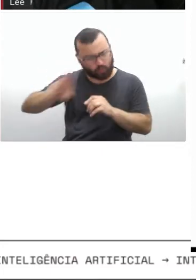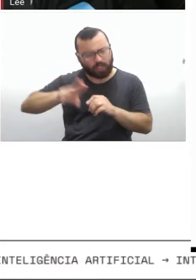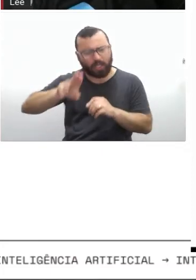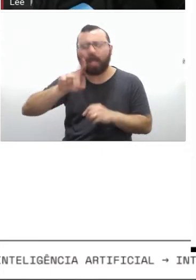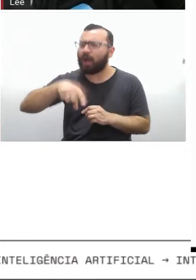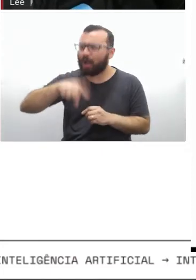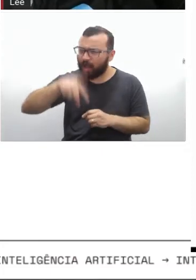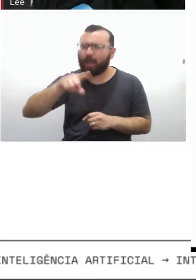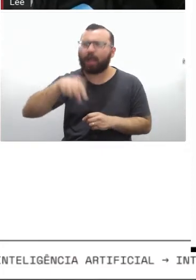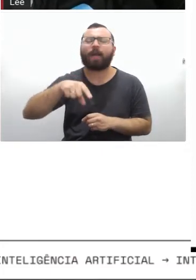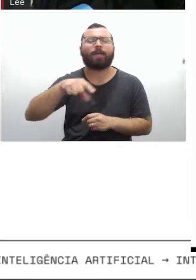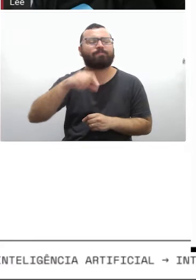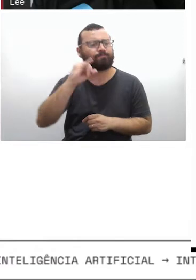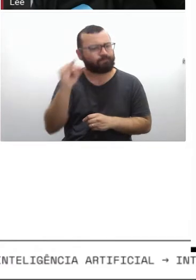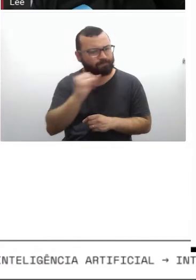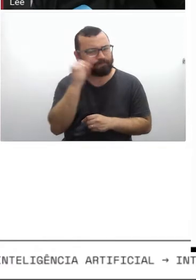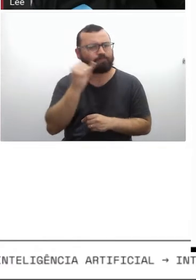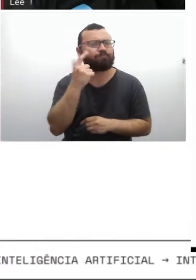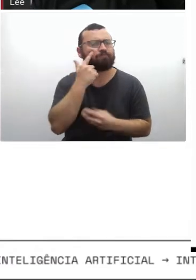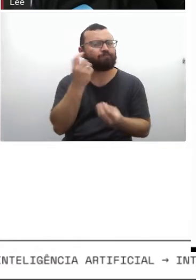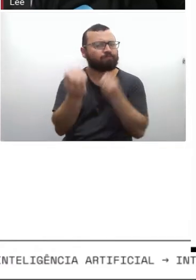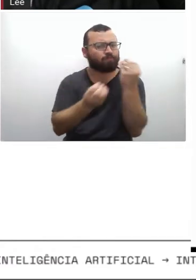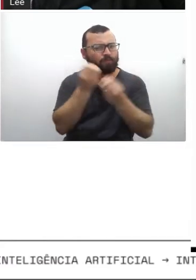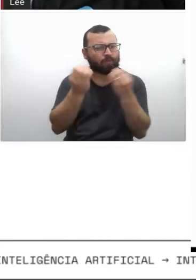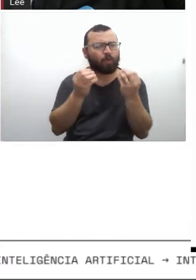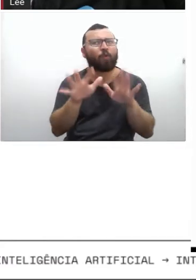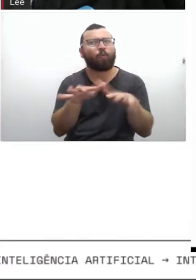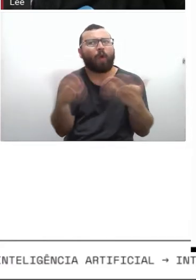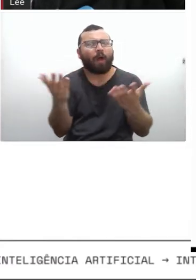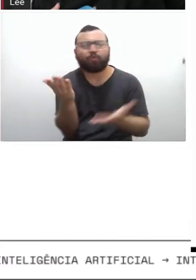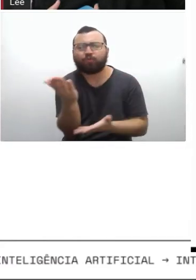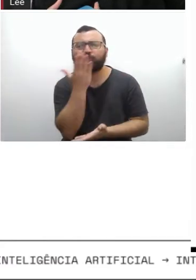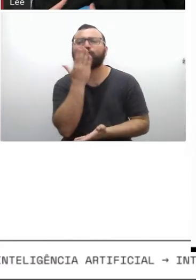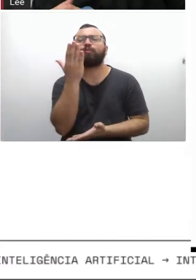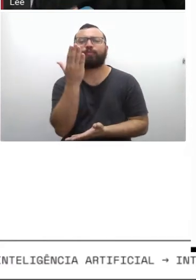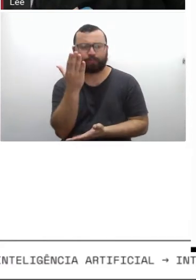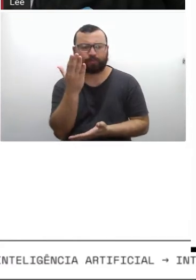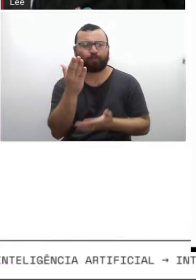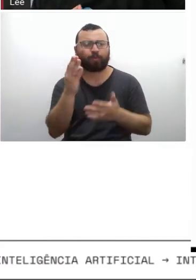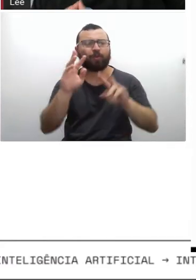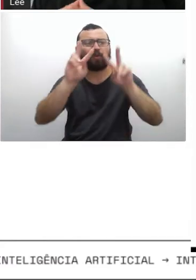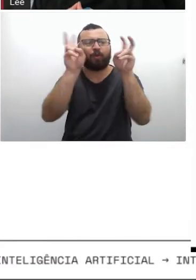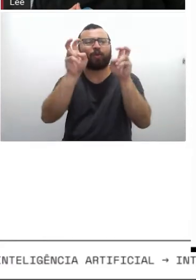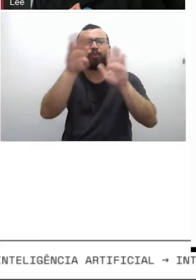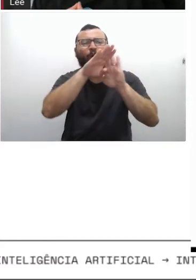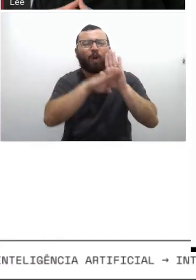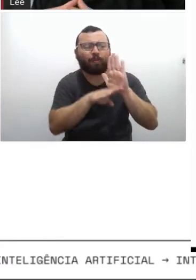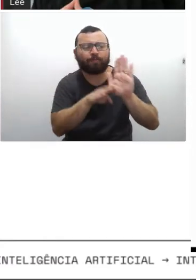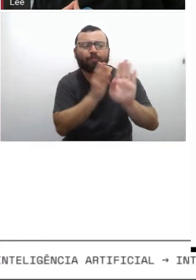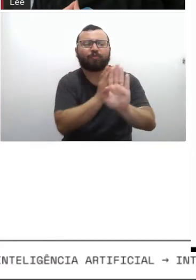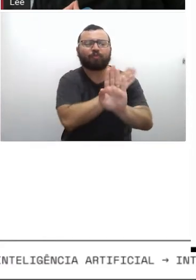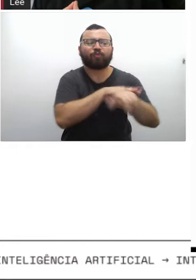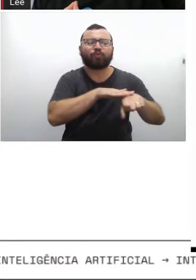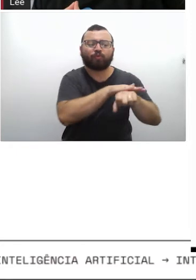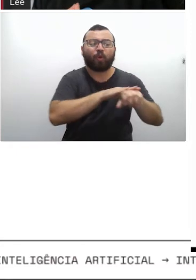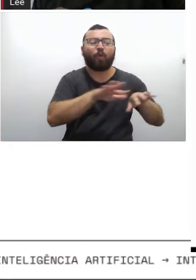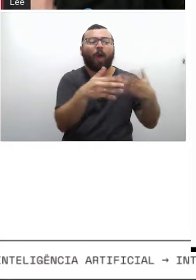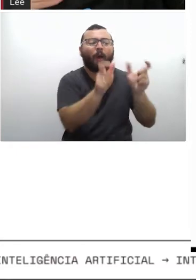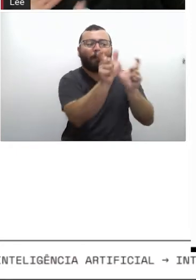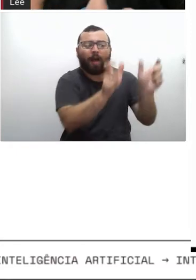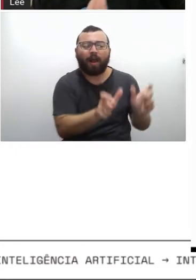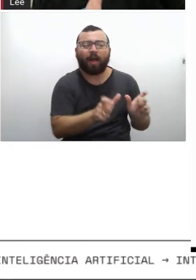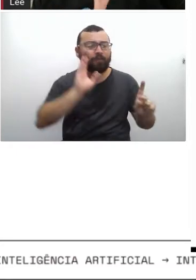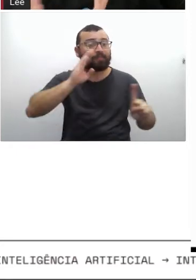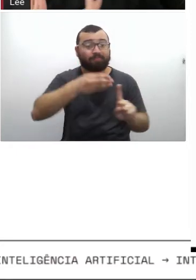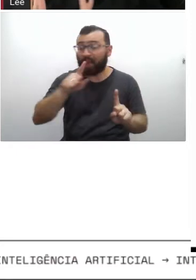a very great tool for figuring out like what kind of topics have been discussed, what were the keywords. And